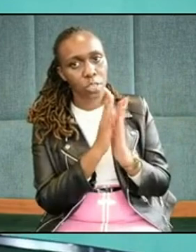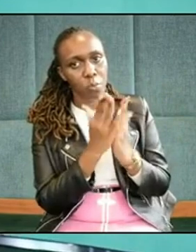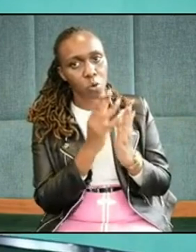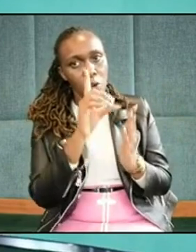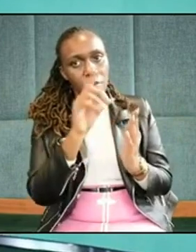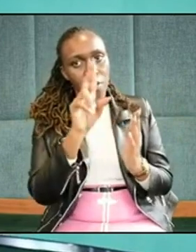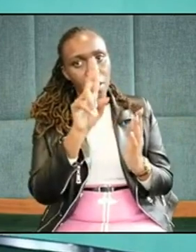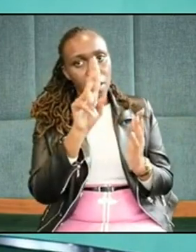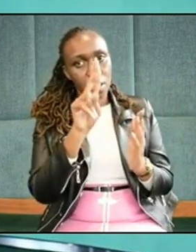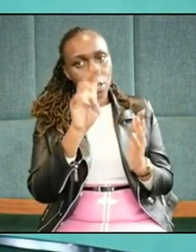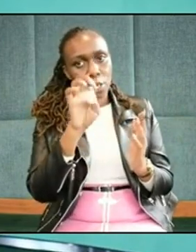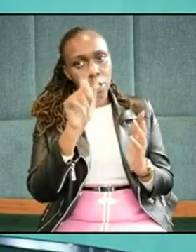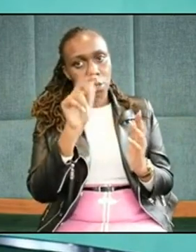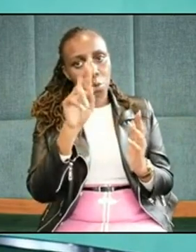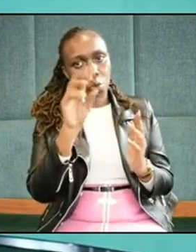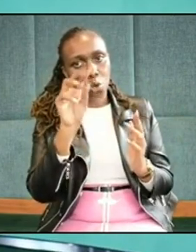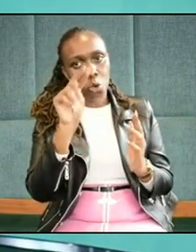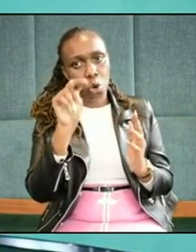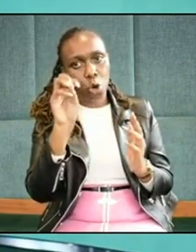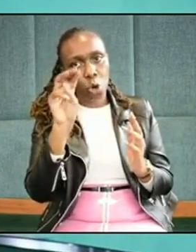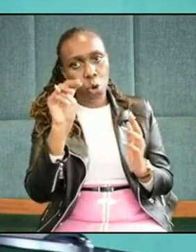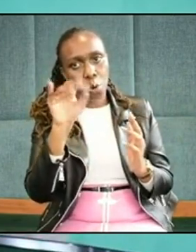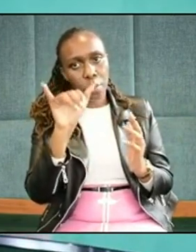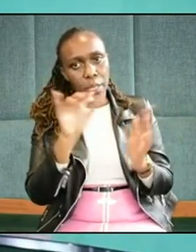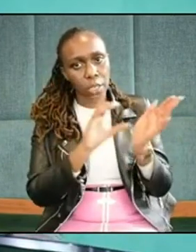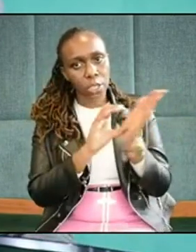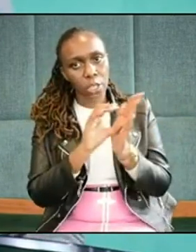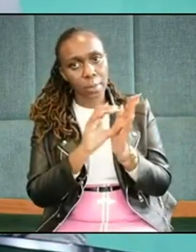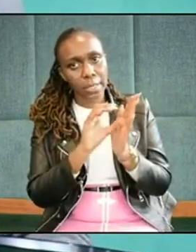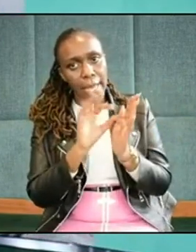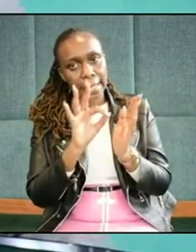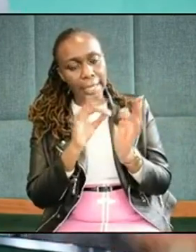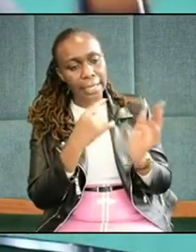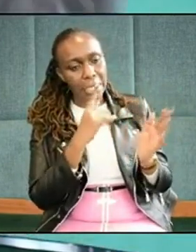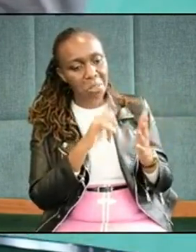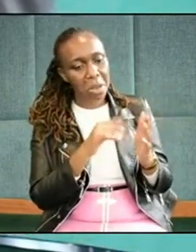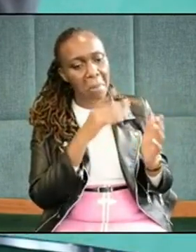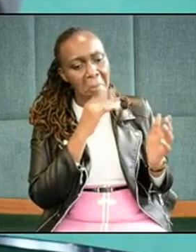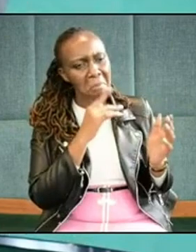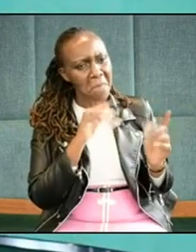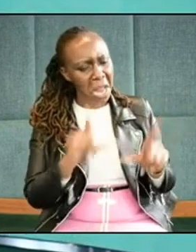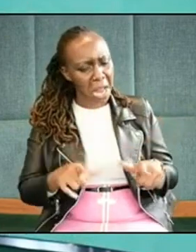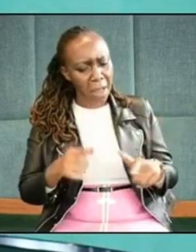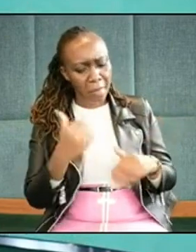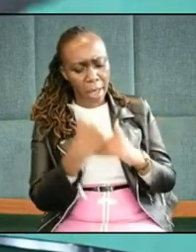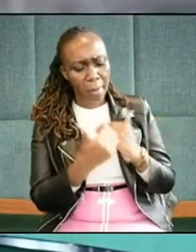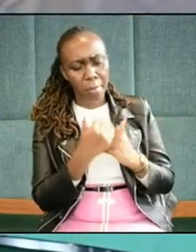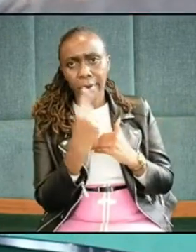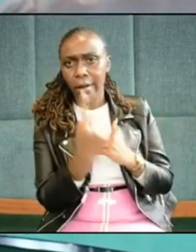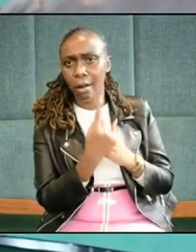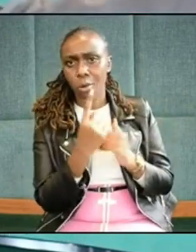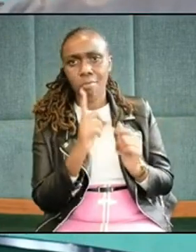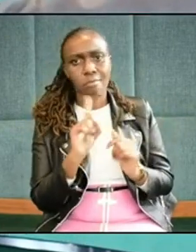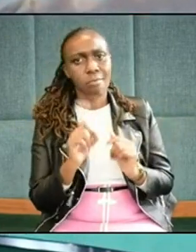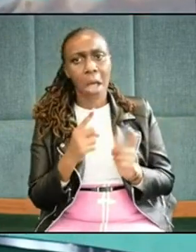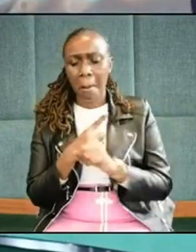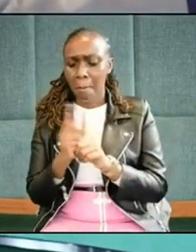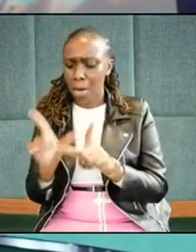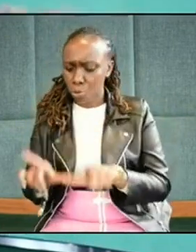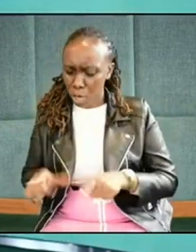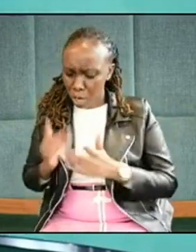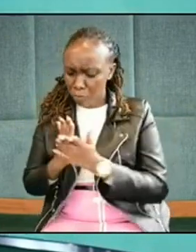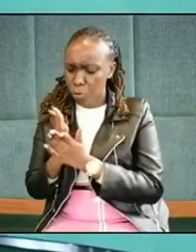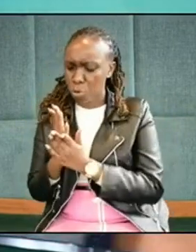3. Men shall not live by bread alone, but will live by every word that